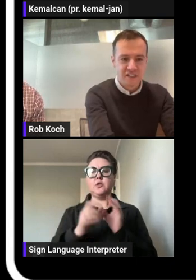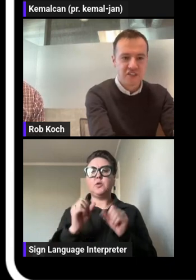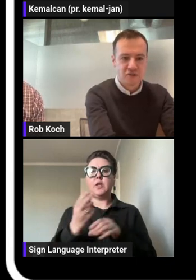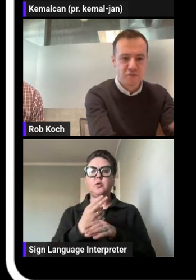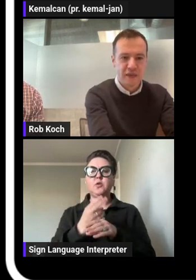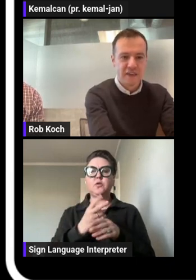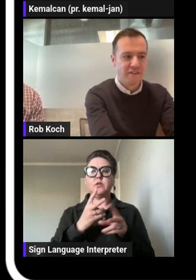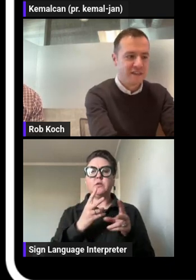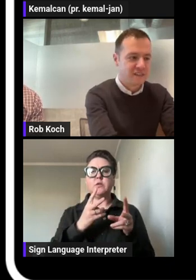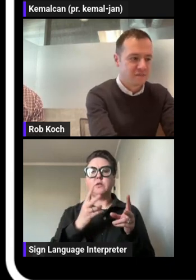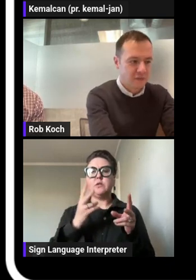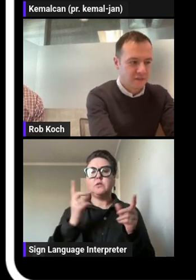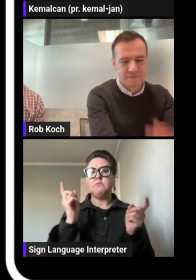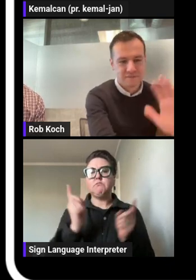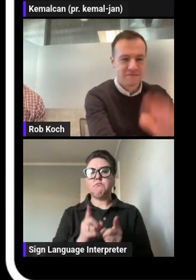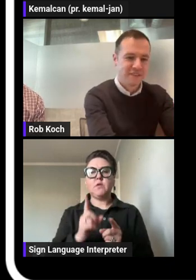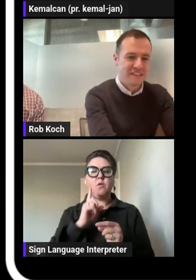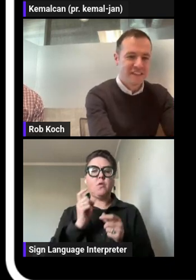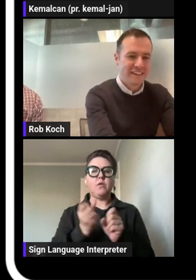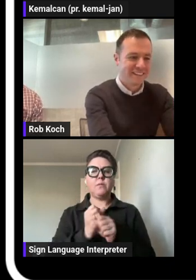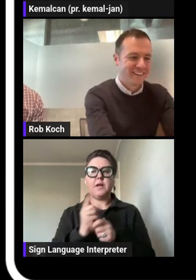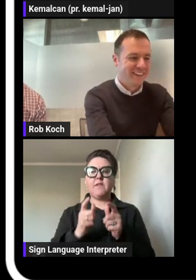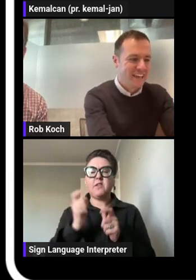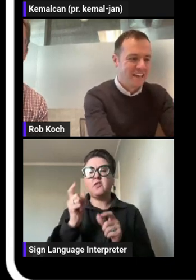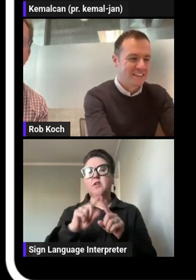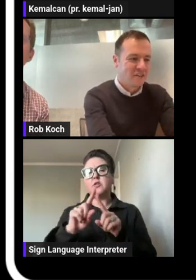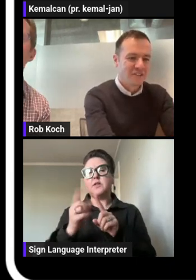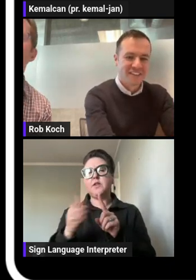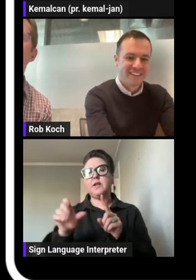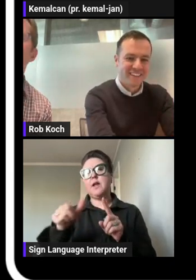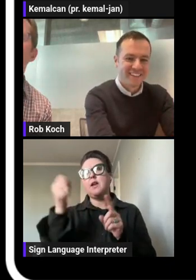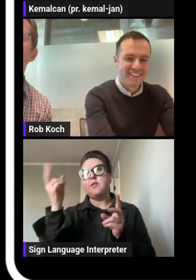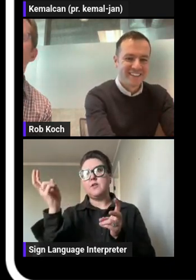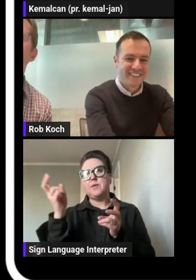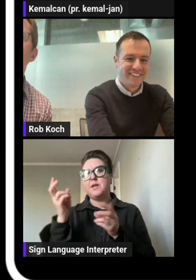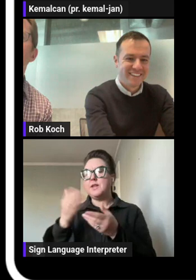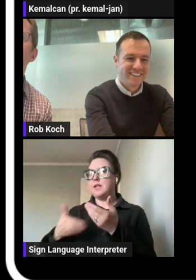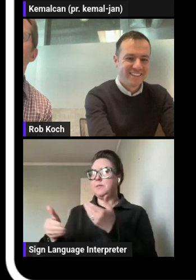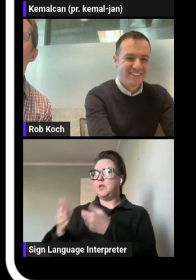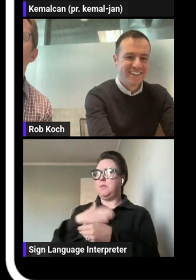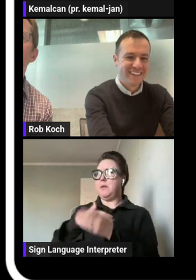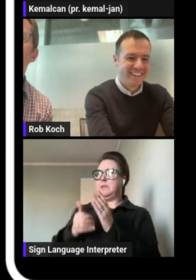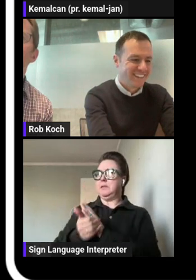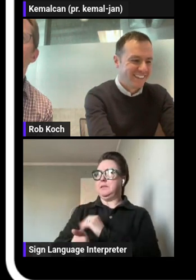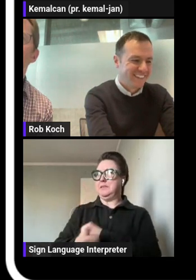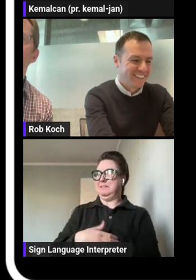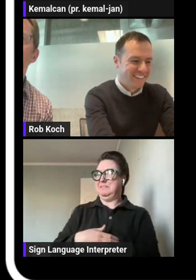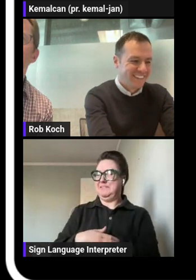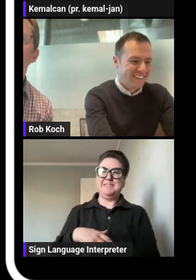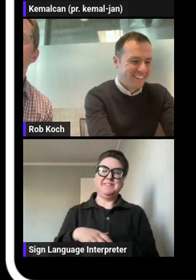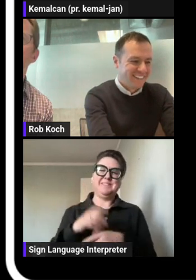knowledge distillation to make it faster. But it's another. That's beyond my skills.